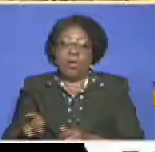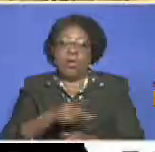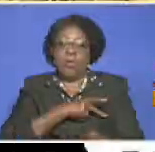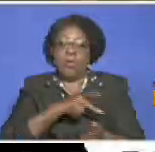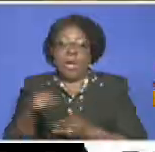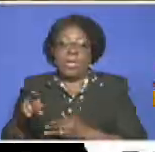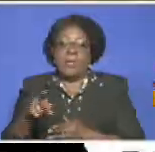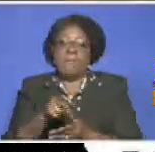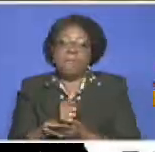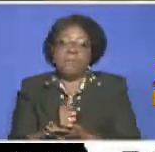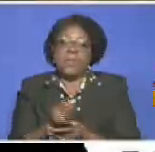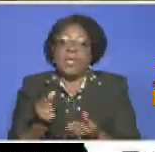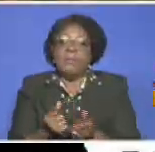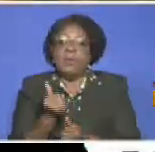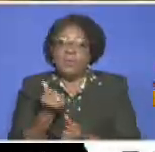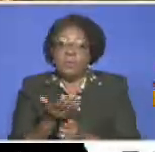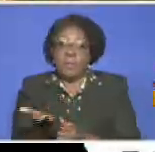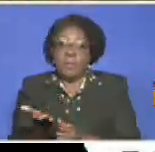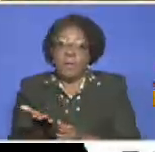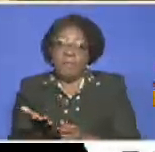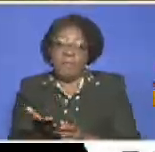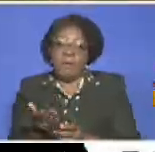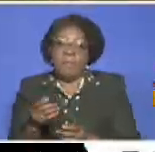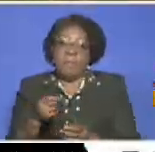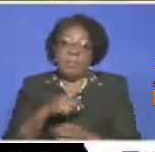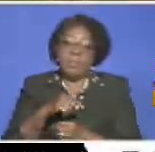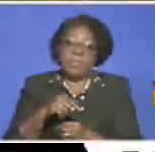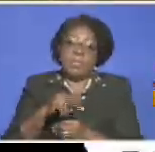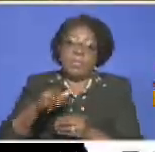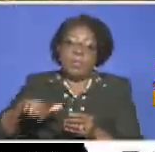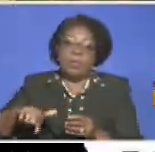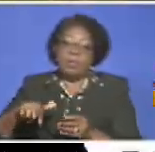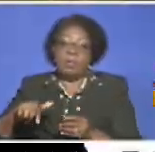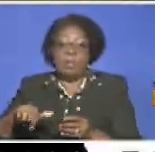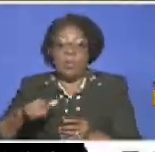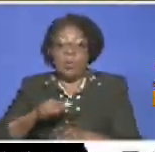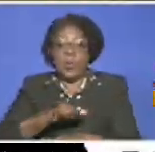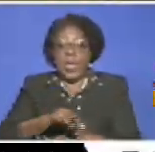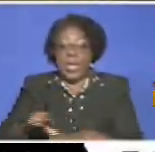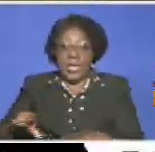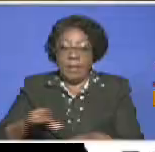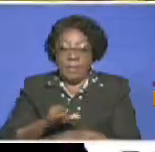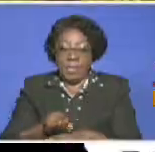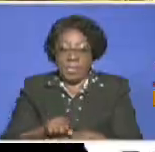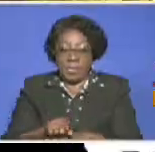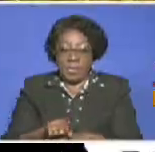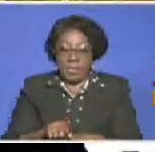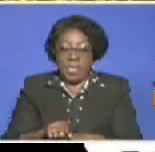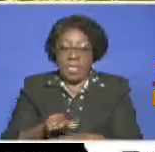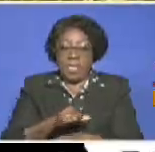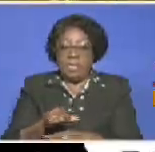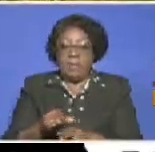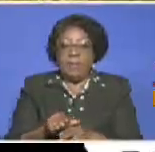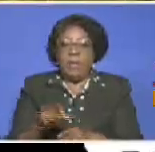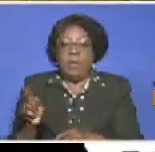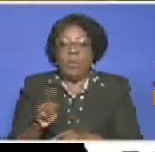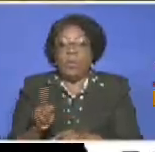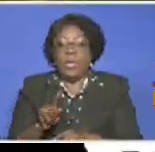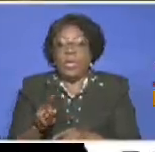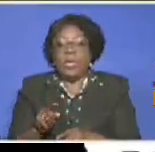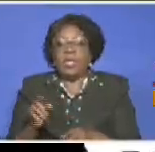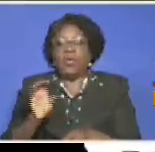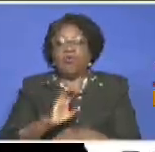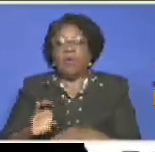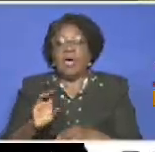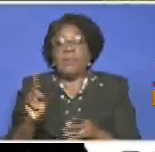in this program, most of them are from the ghetto. They're from around the Plantall Street, Centerville area, areas like that, where the